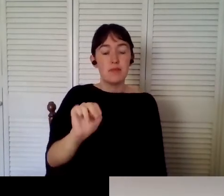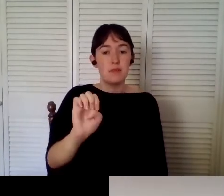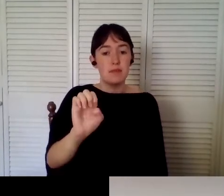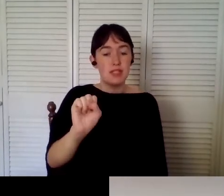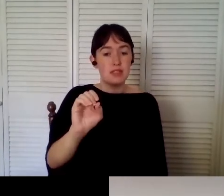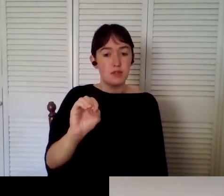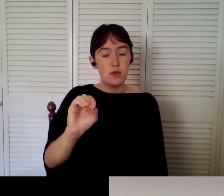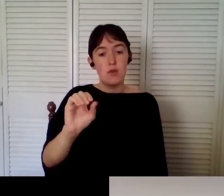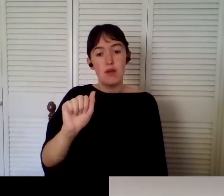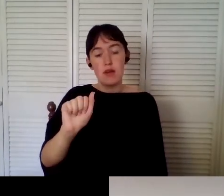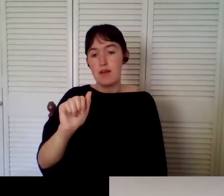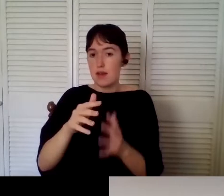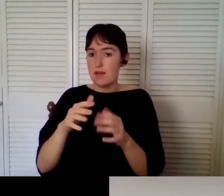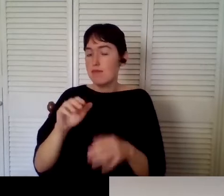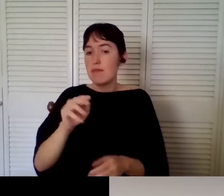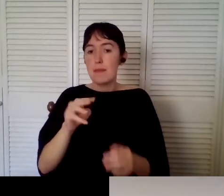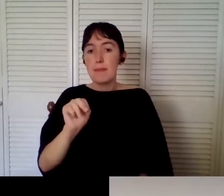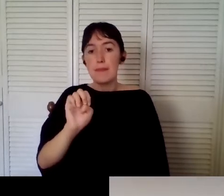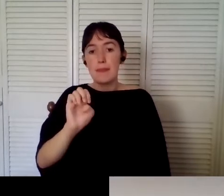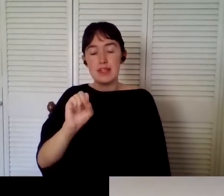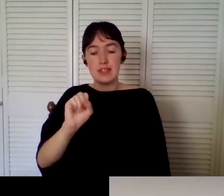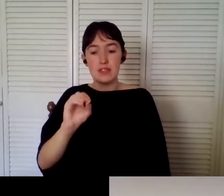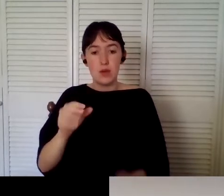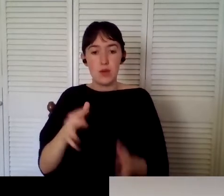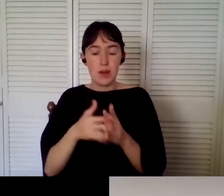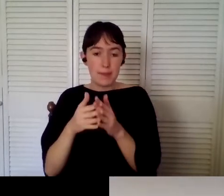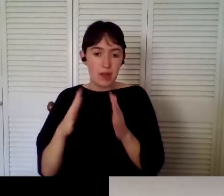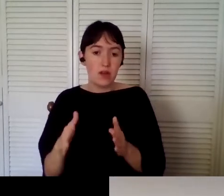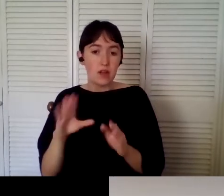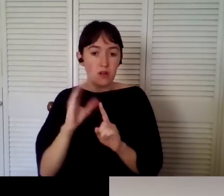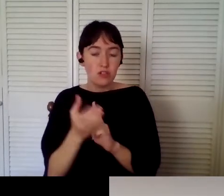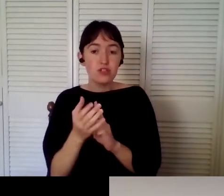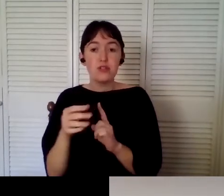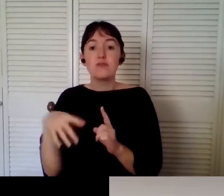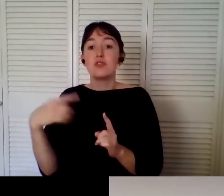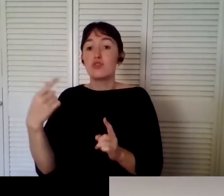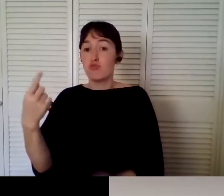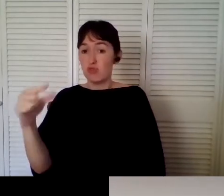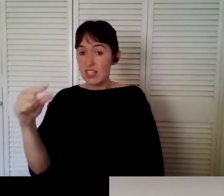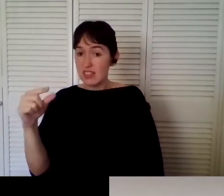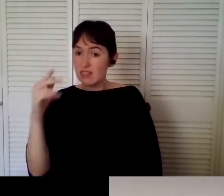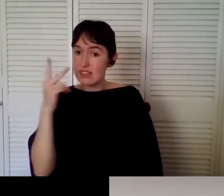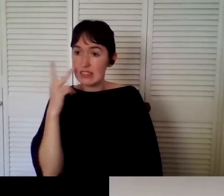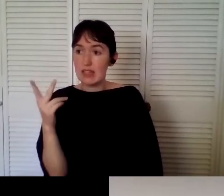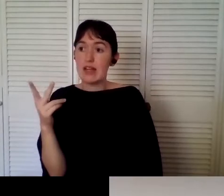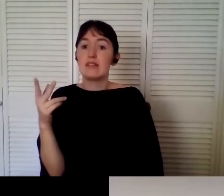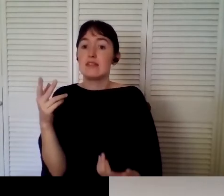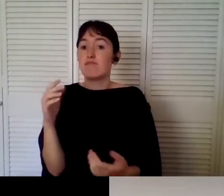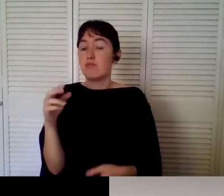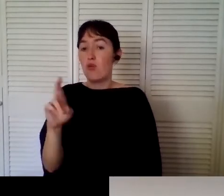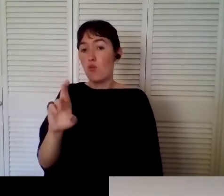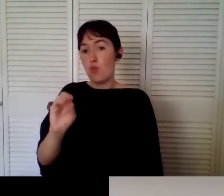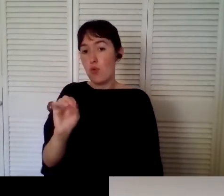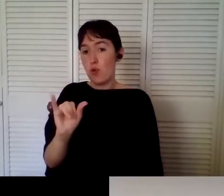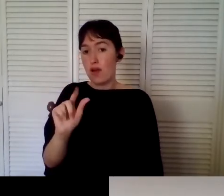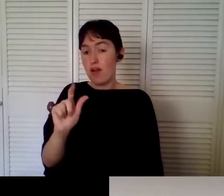as a royal color in the same way that the color purple is seen as a royal color in most of medieval Europe. And there's a variety